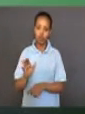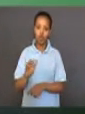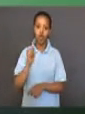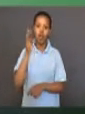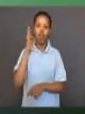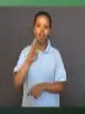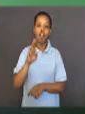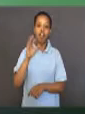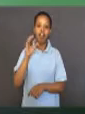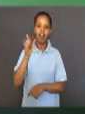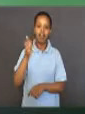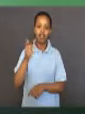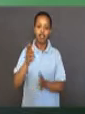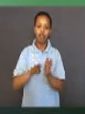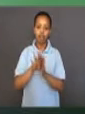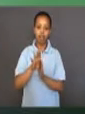Archaebacteria,